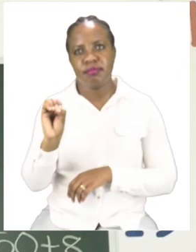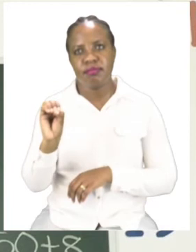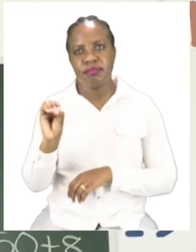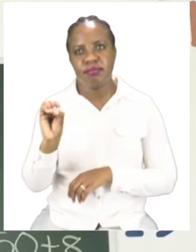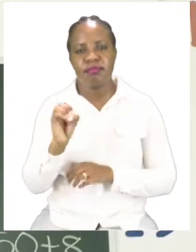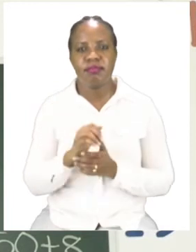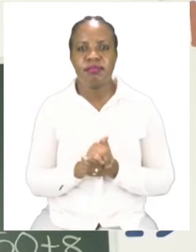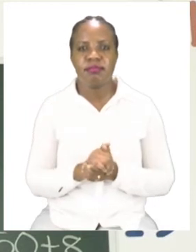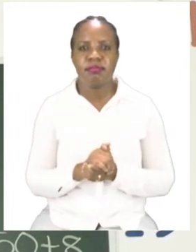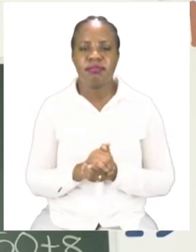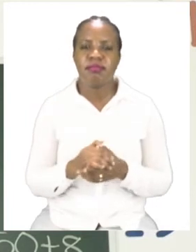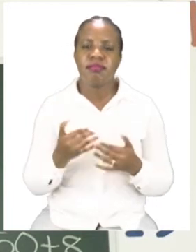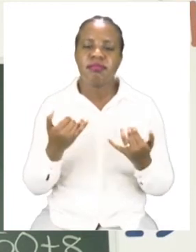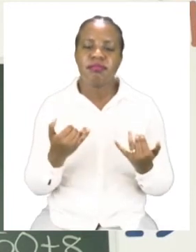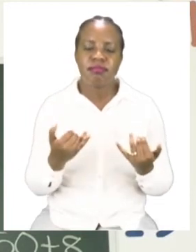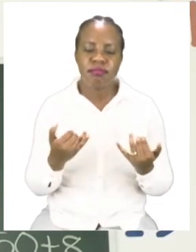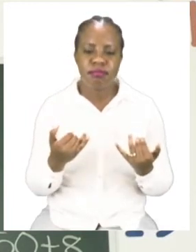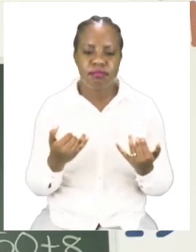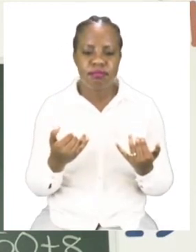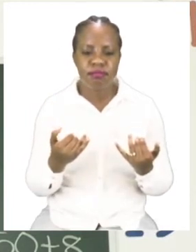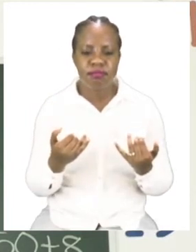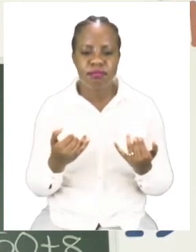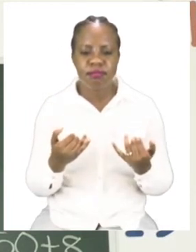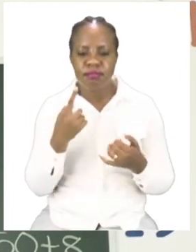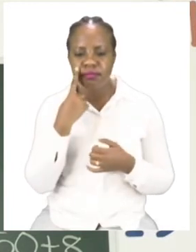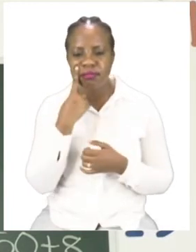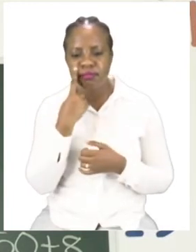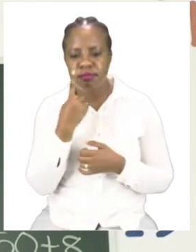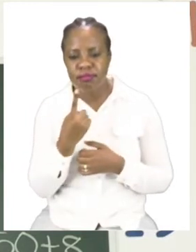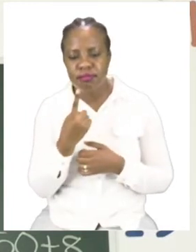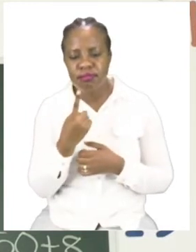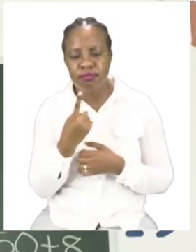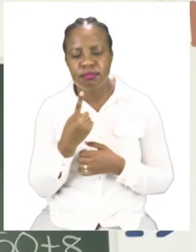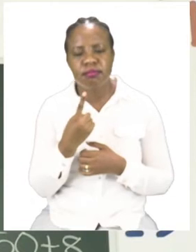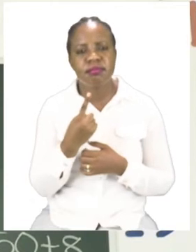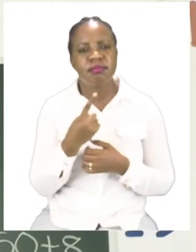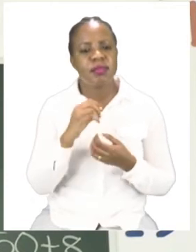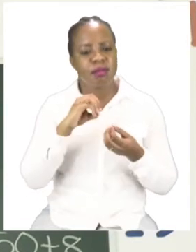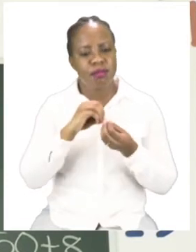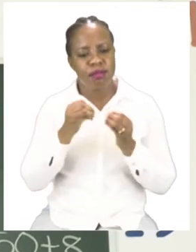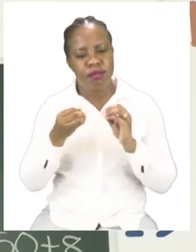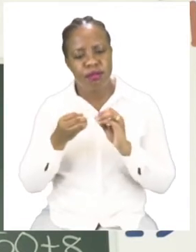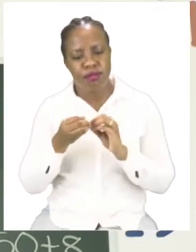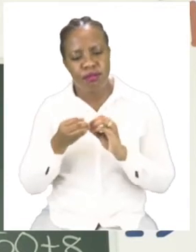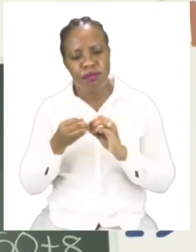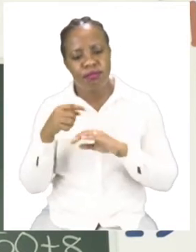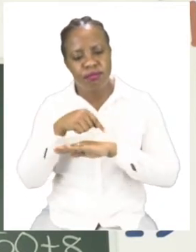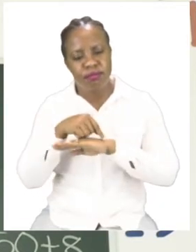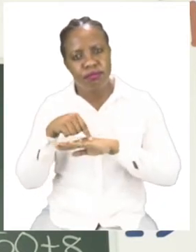670. So now we need to find out, because our underlined digit, which means only one